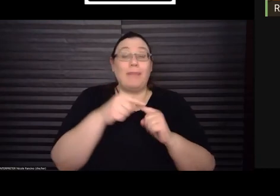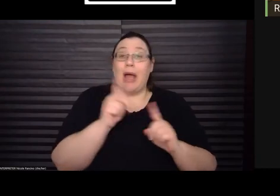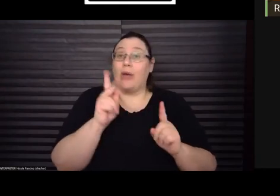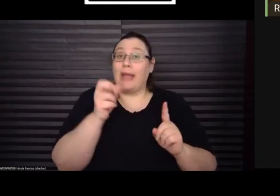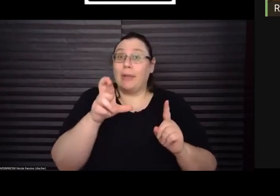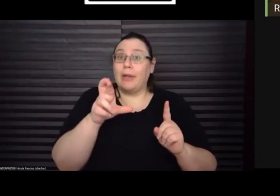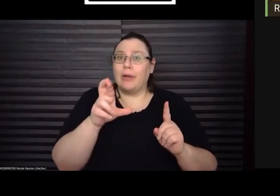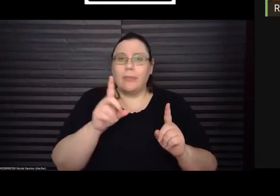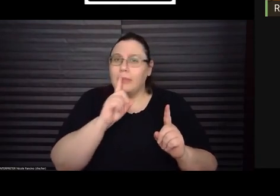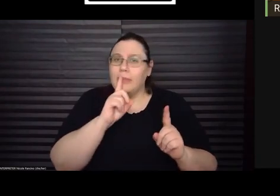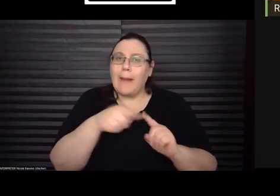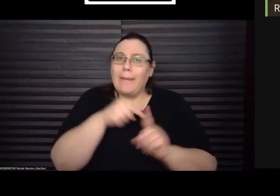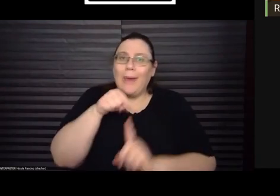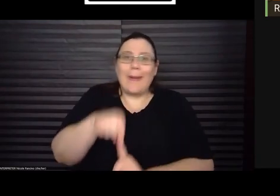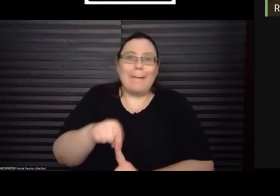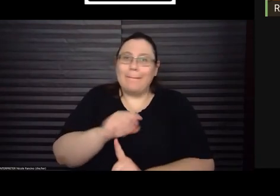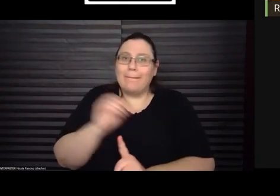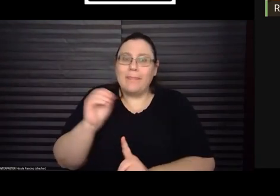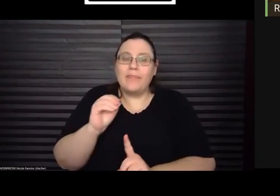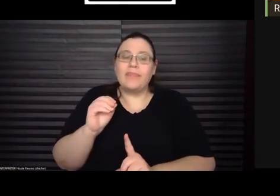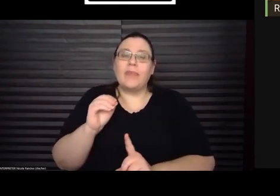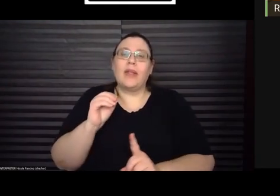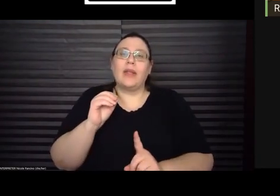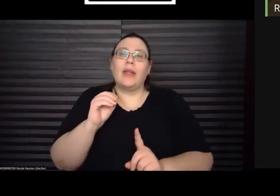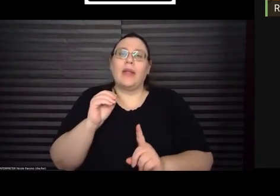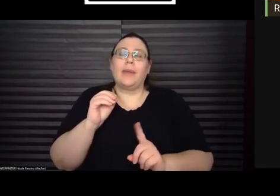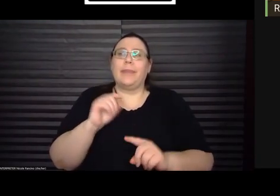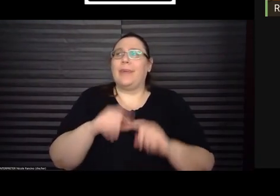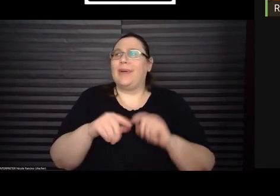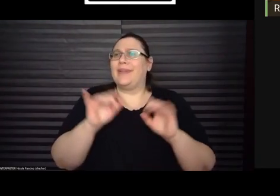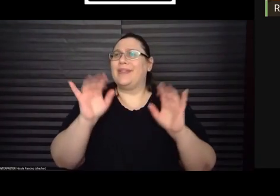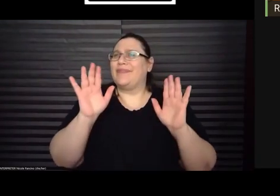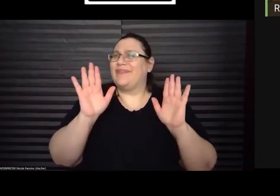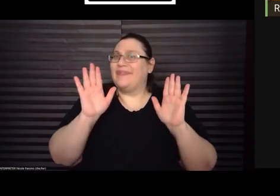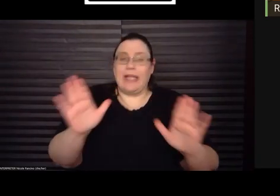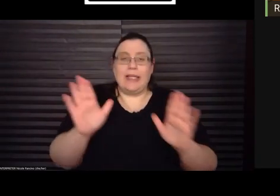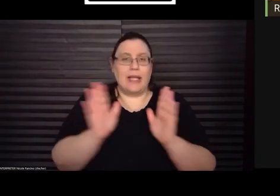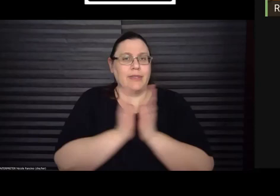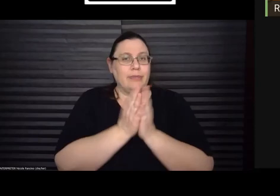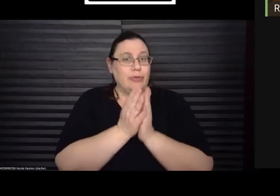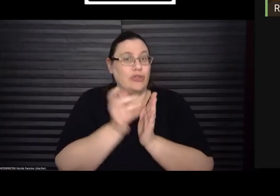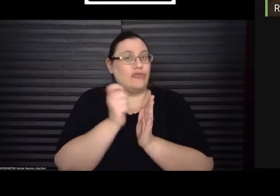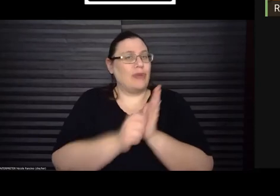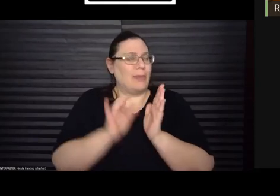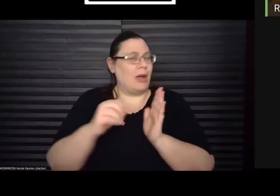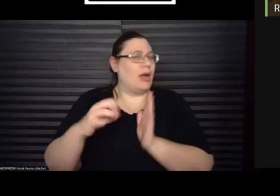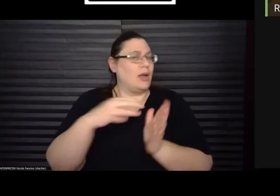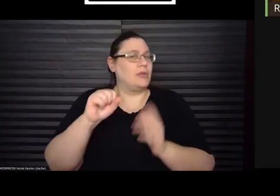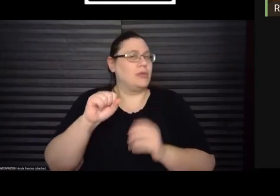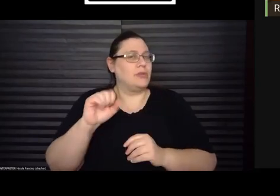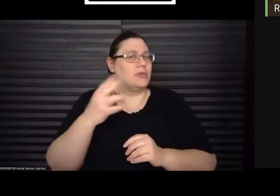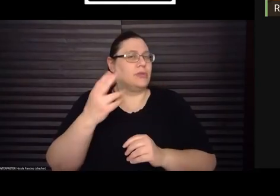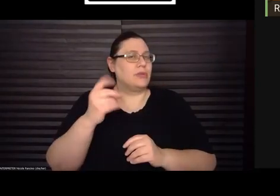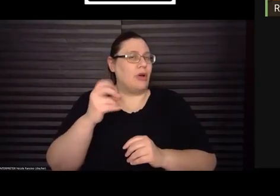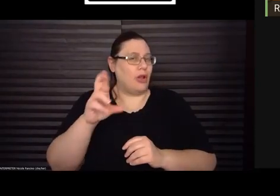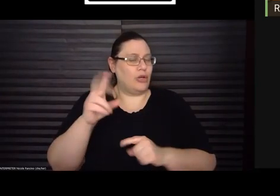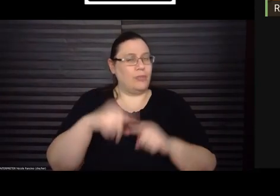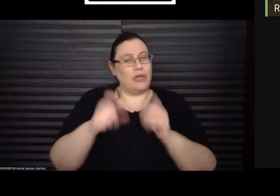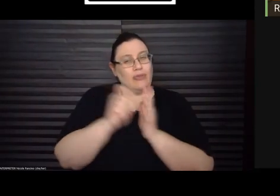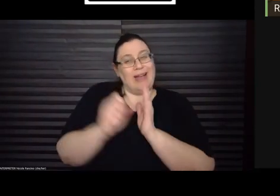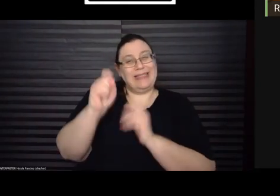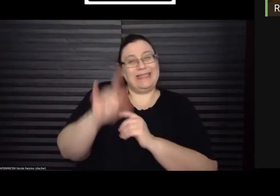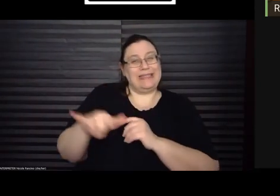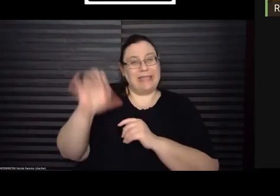found was not about Kepler, but was this fantastic book, which is written by a scholar, but is written in a